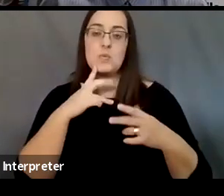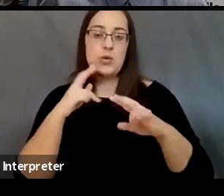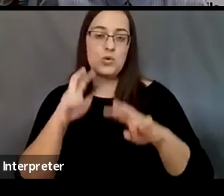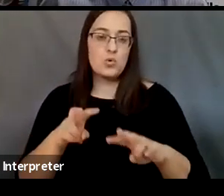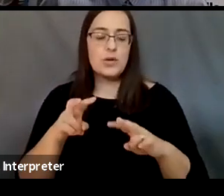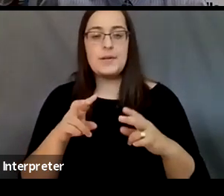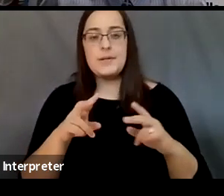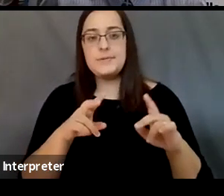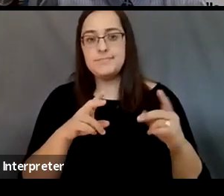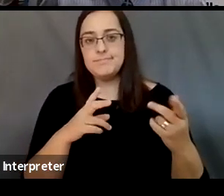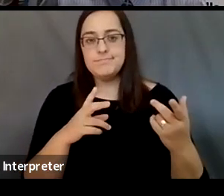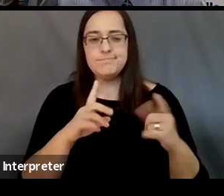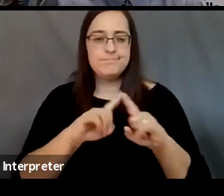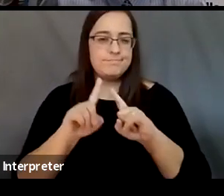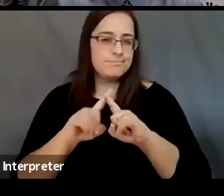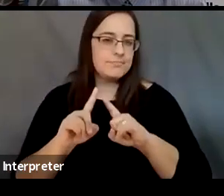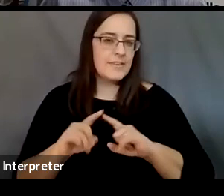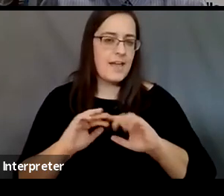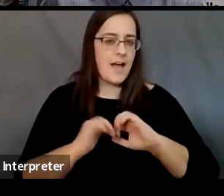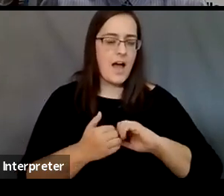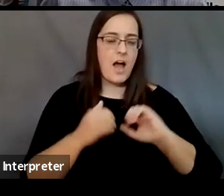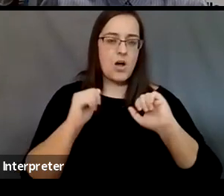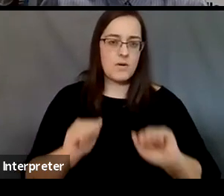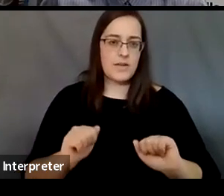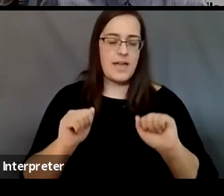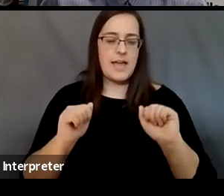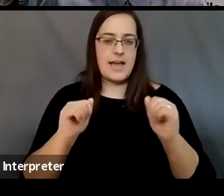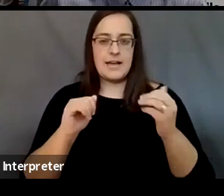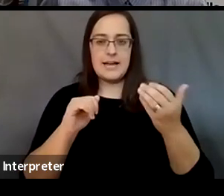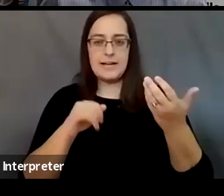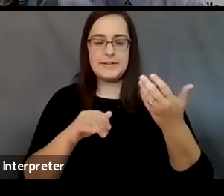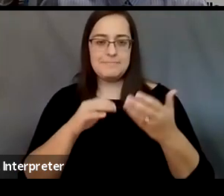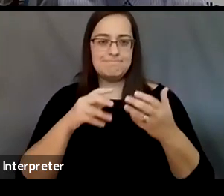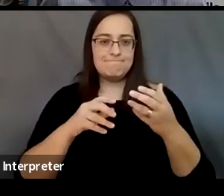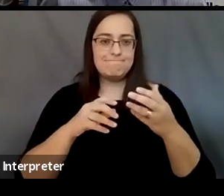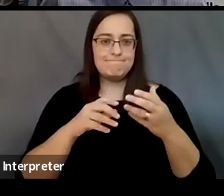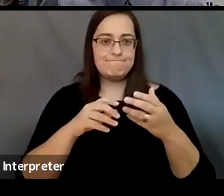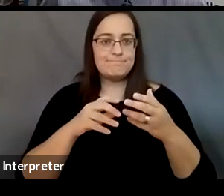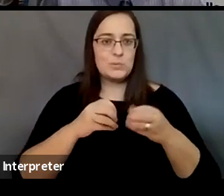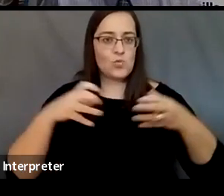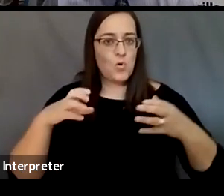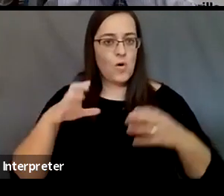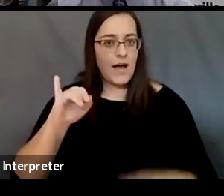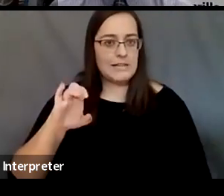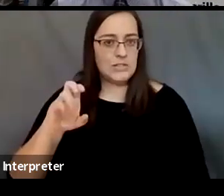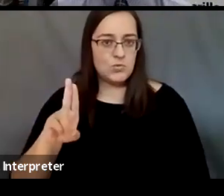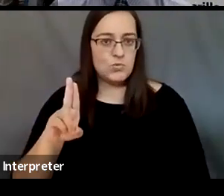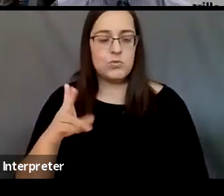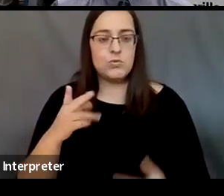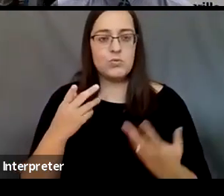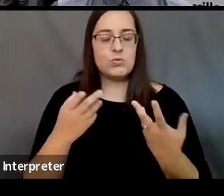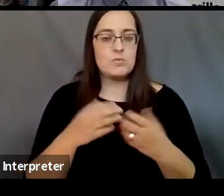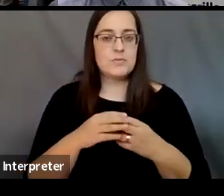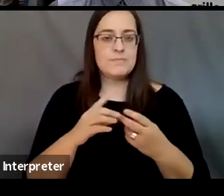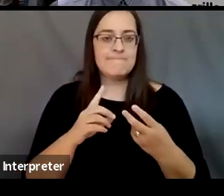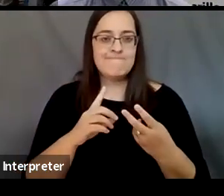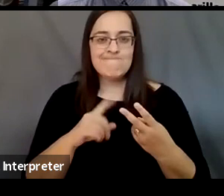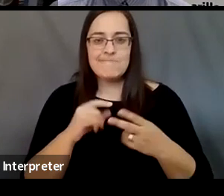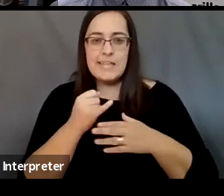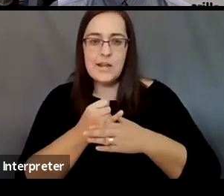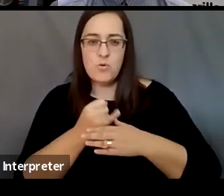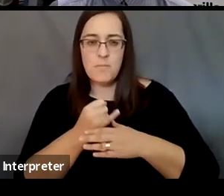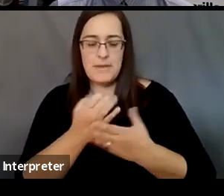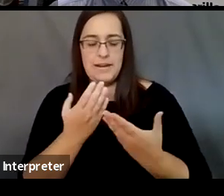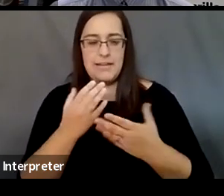alternate ways to potentially enhance our ICU capacity and our intermediate care